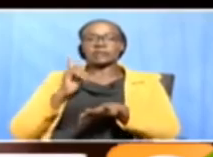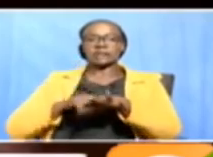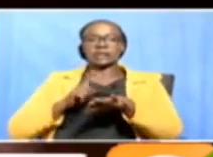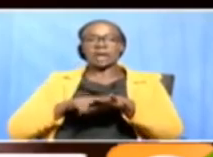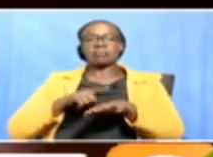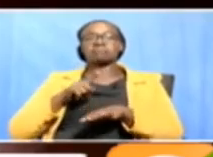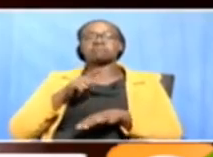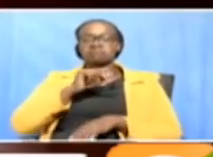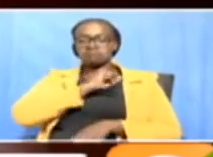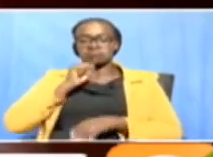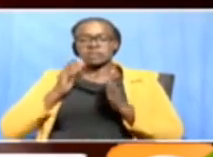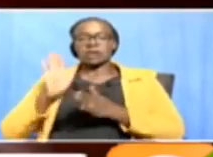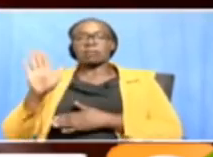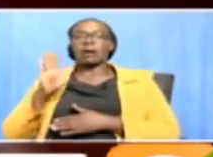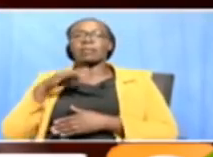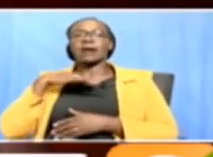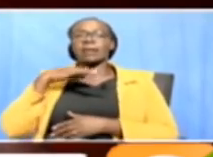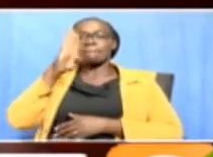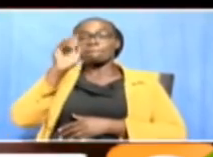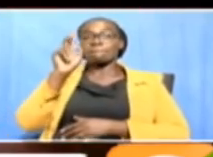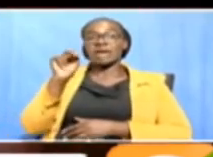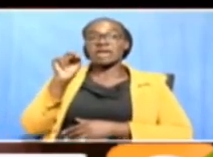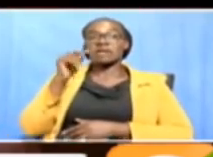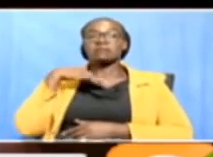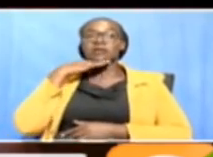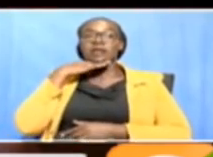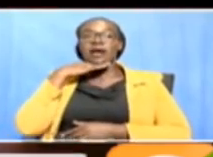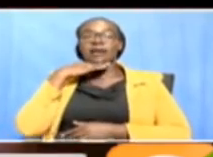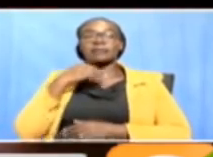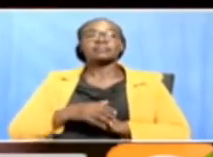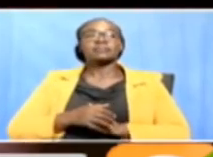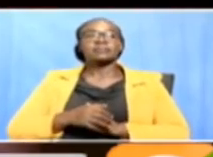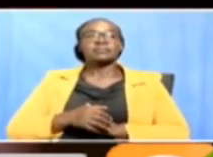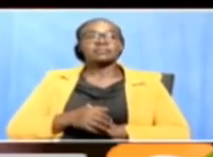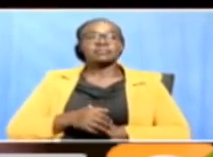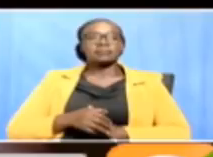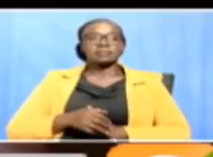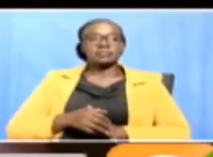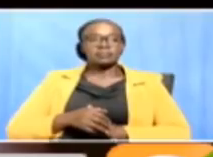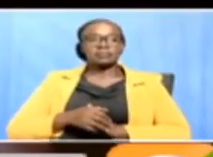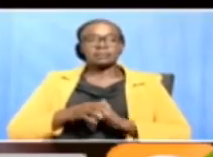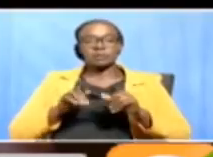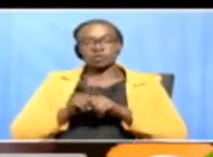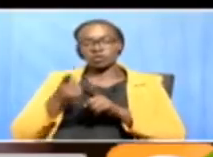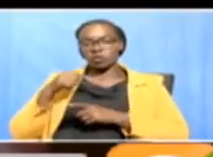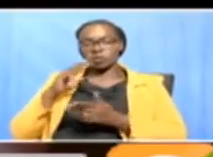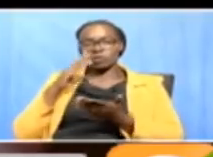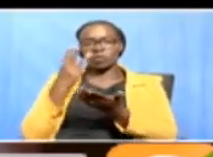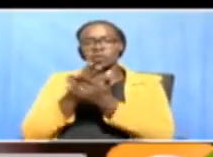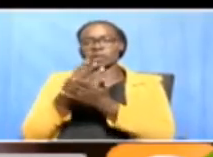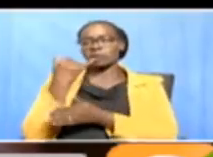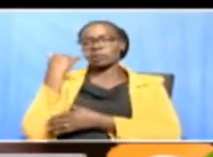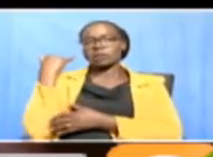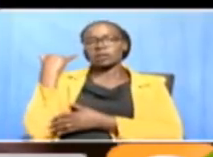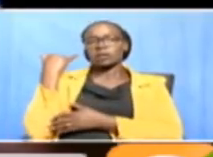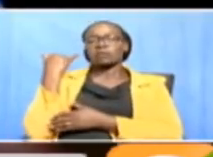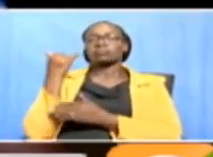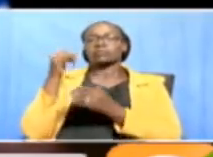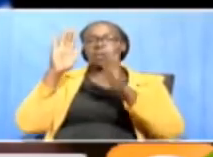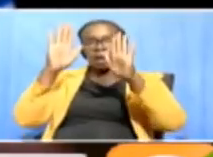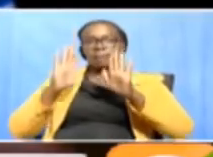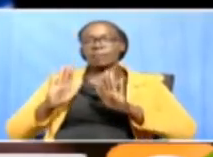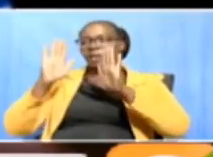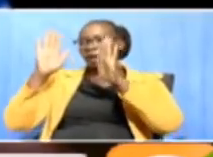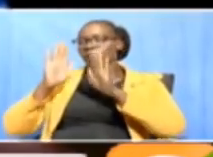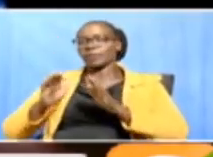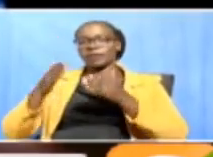death of Ben Oluoch, the second senator for this particular county. And we witnessed yesterday the close of campaigns for